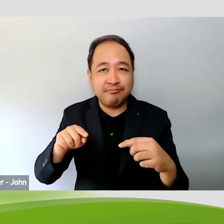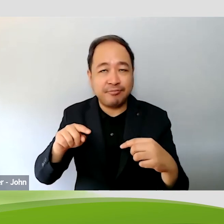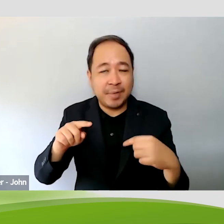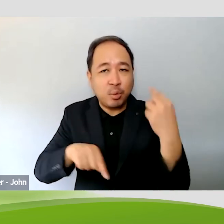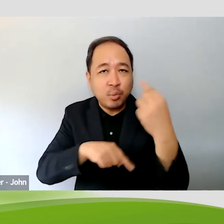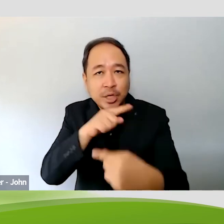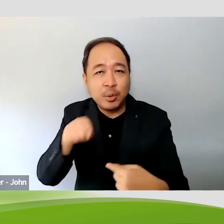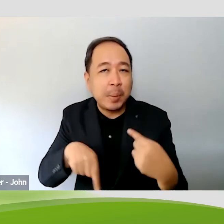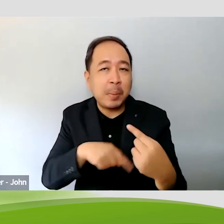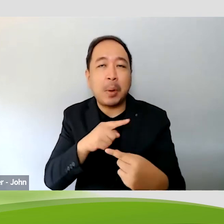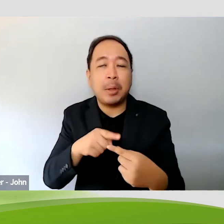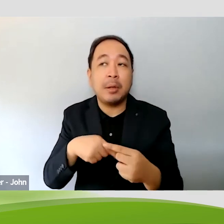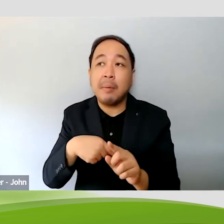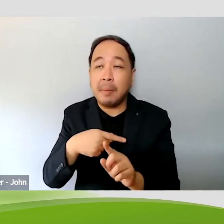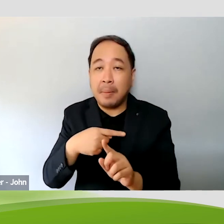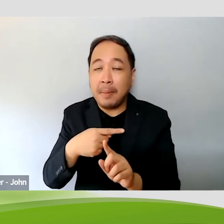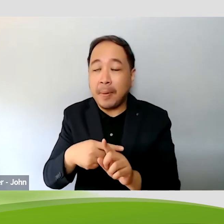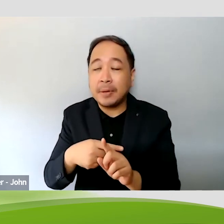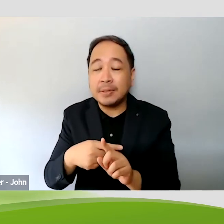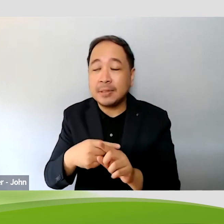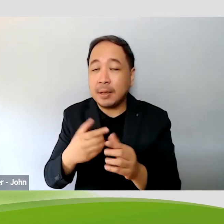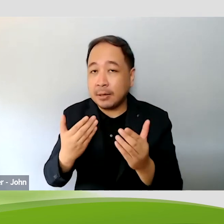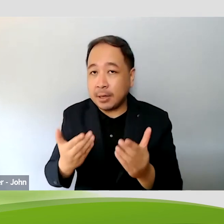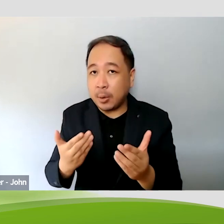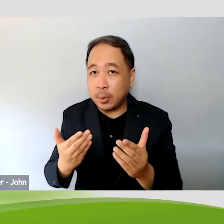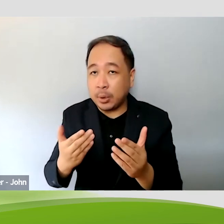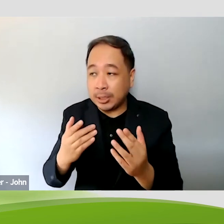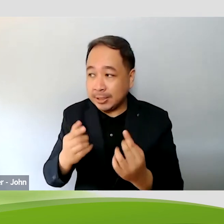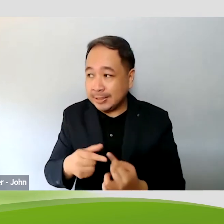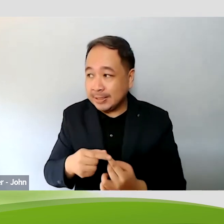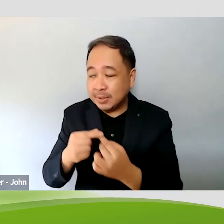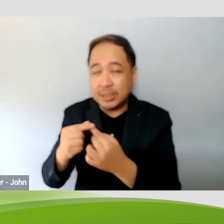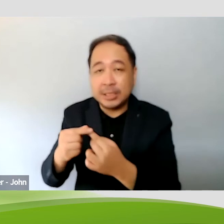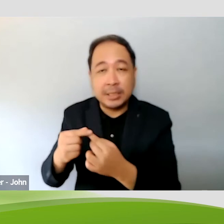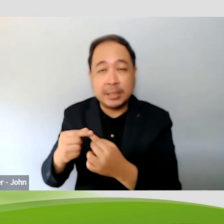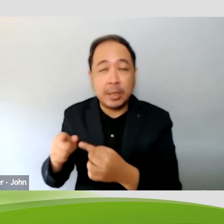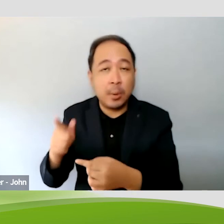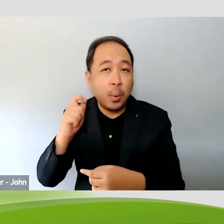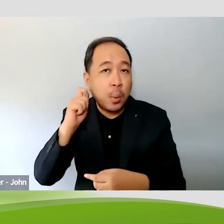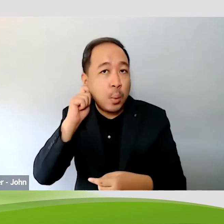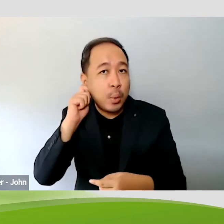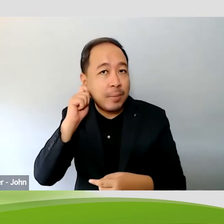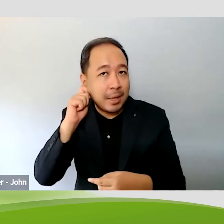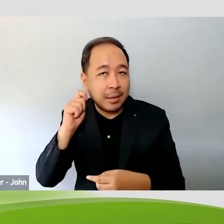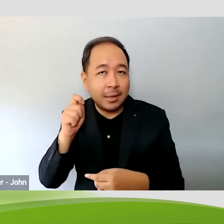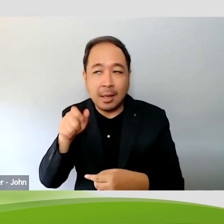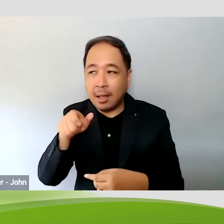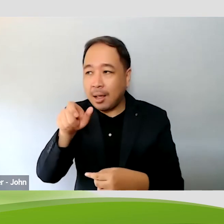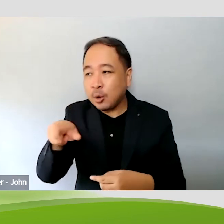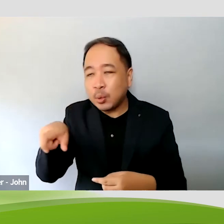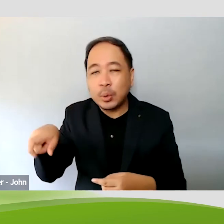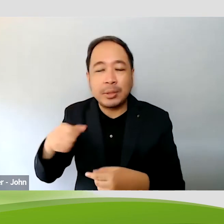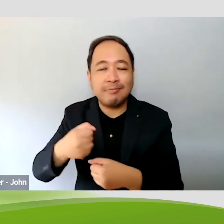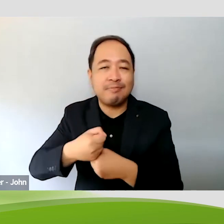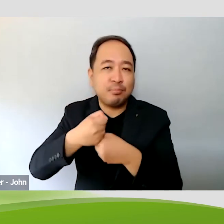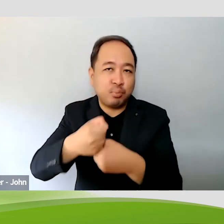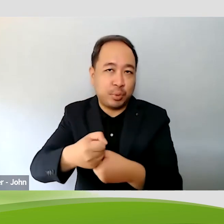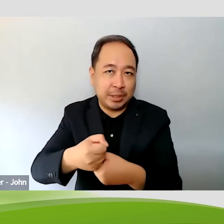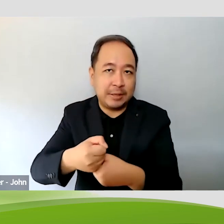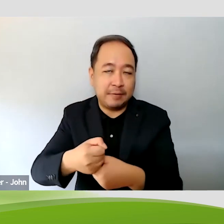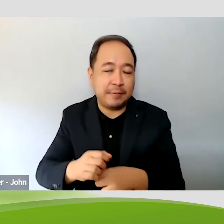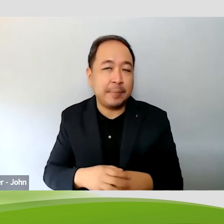for disaster preparedness and response, especially by women agencies as